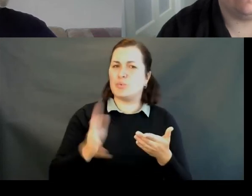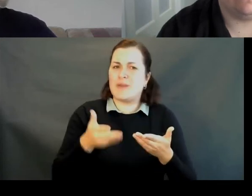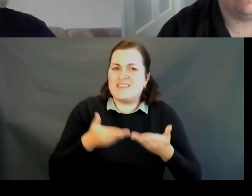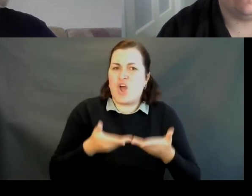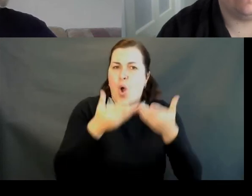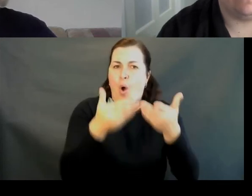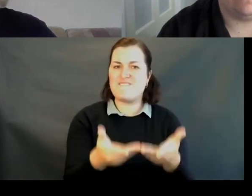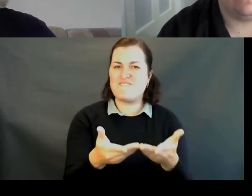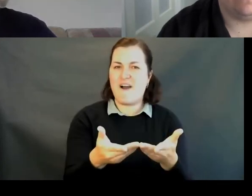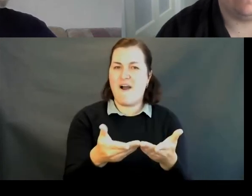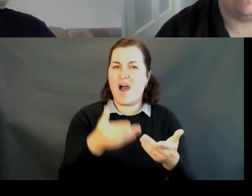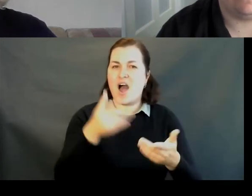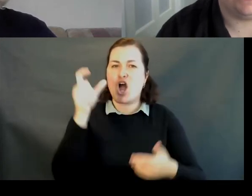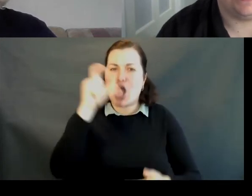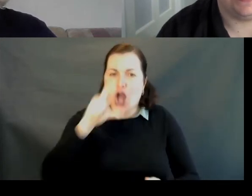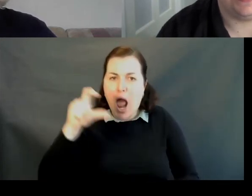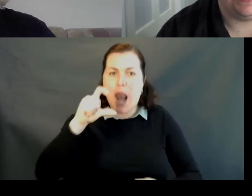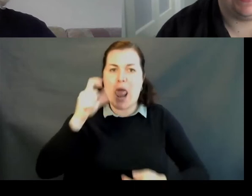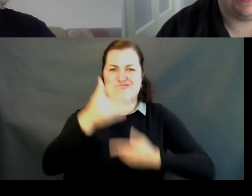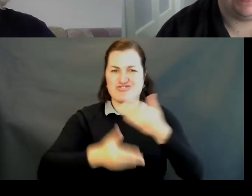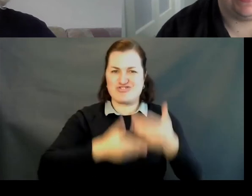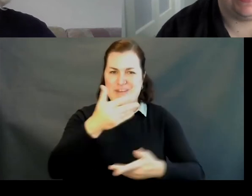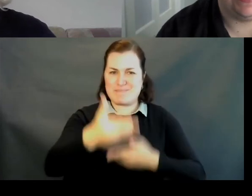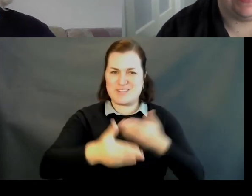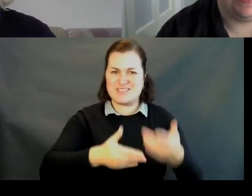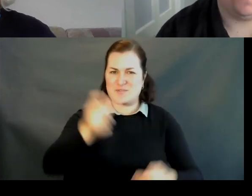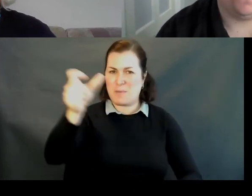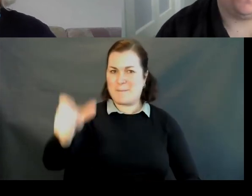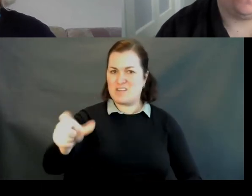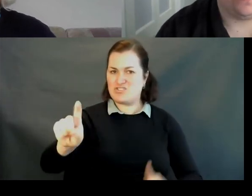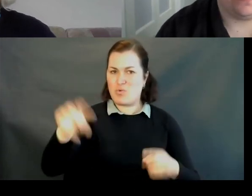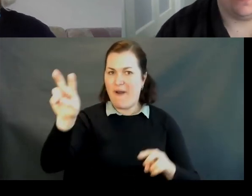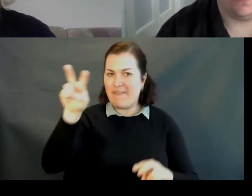And I'm going to come back to you, Charles, because I'd like to get your take on this.